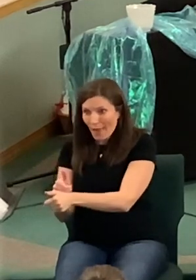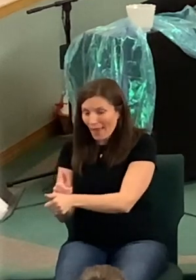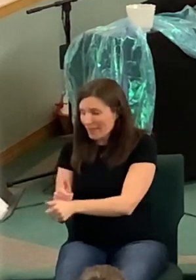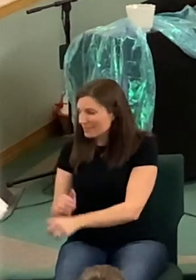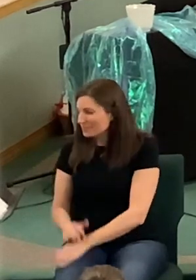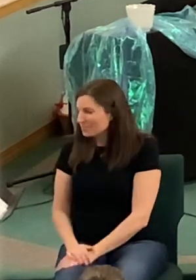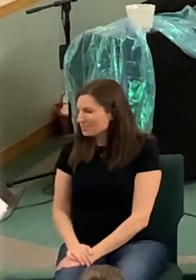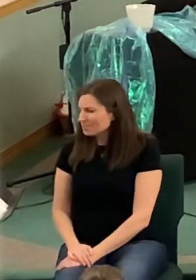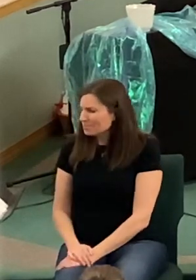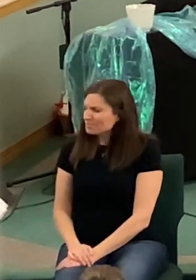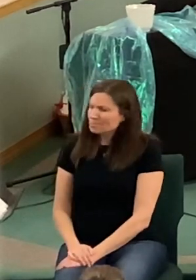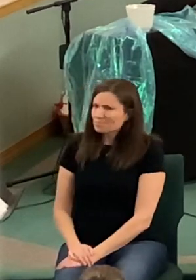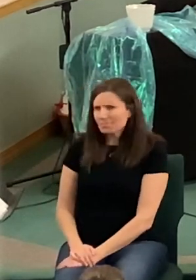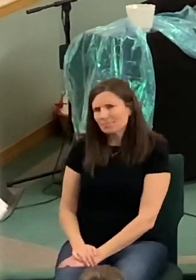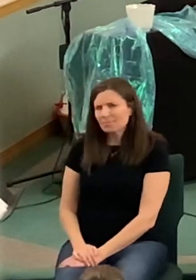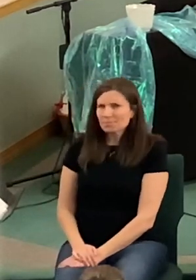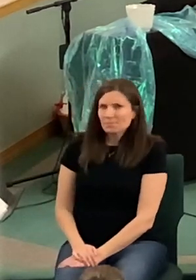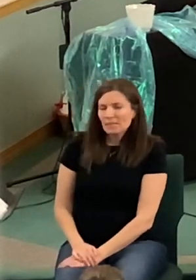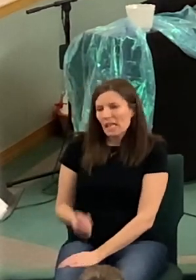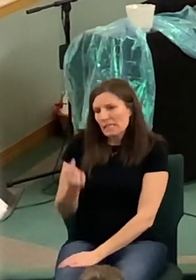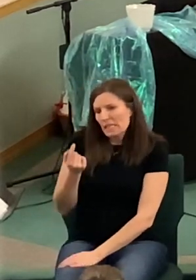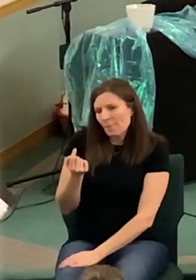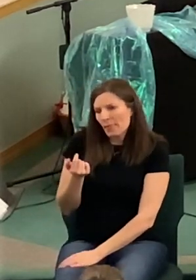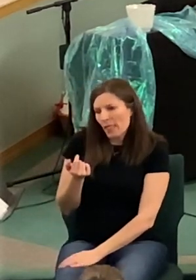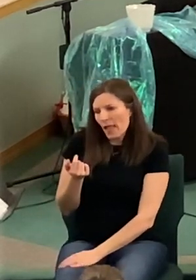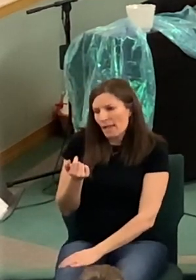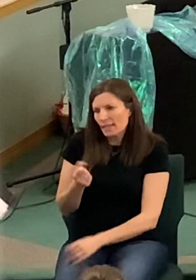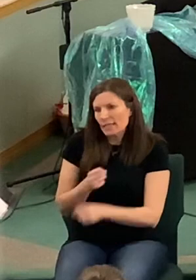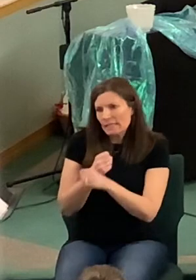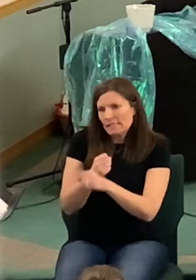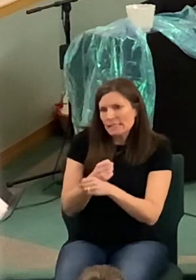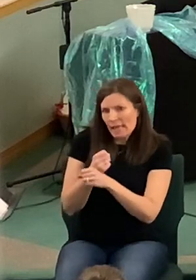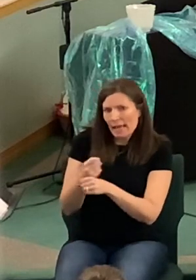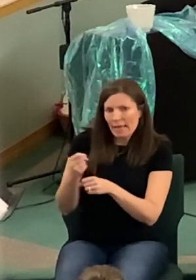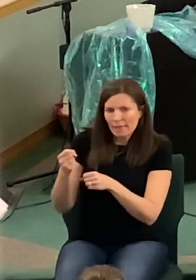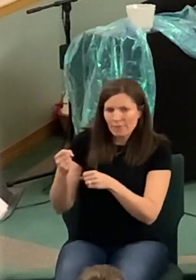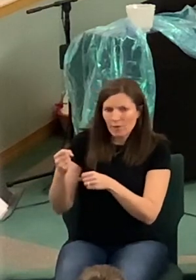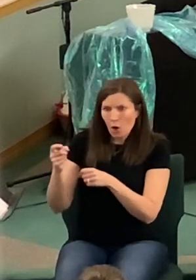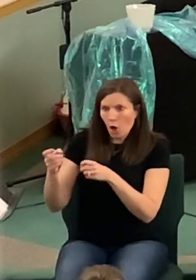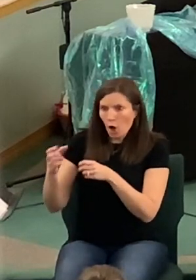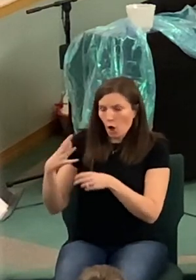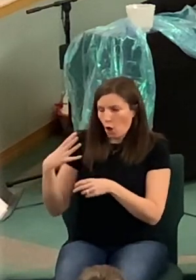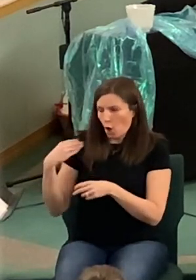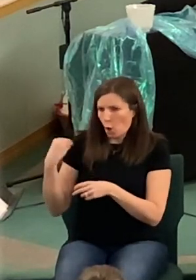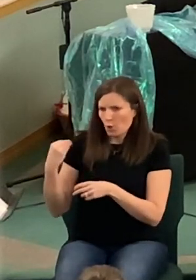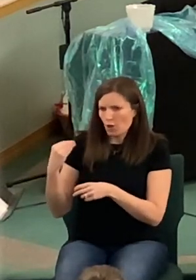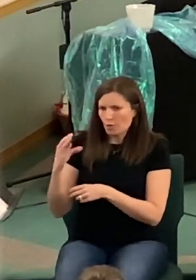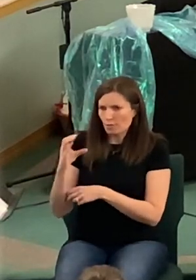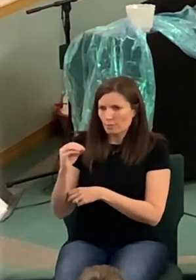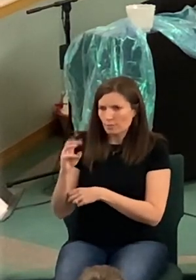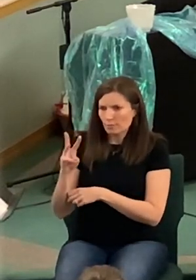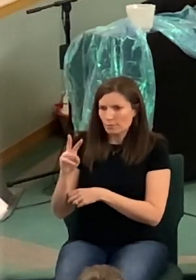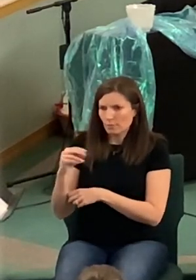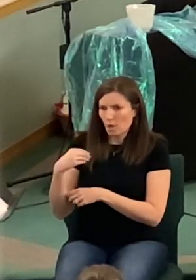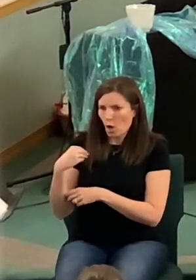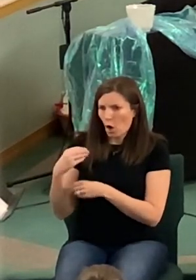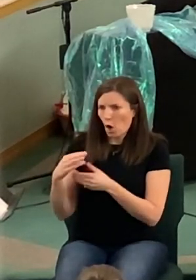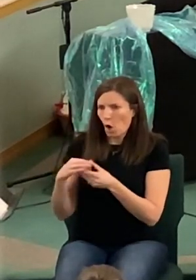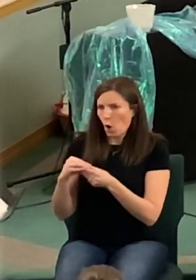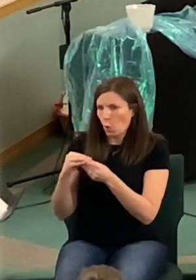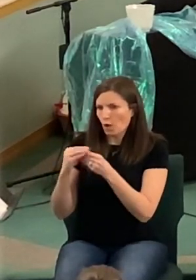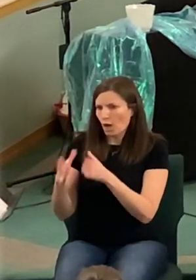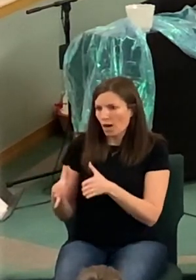In a way, slave owners and Christian employers or bosses or supervisors are slaves too, bound to obey